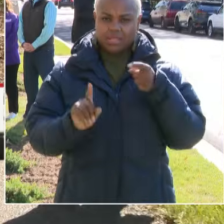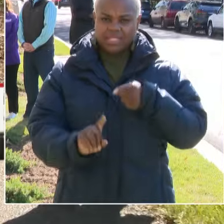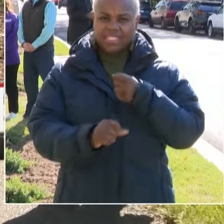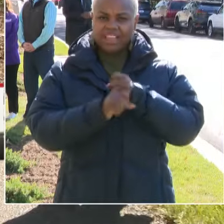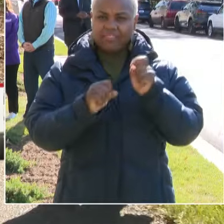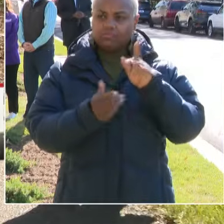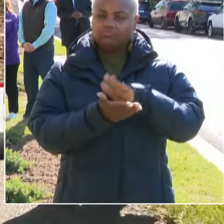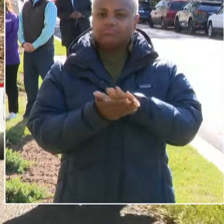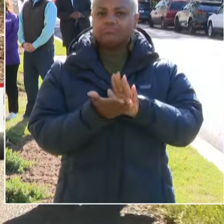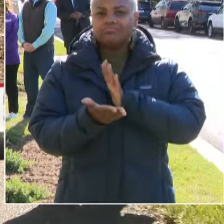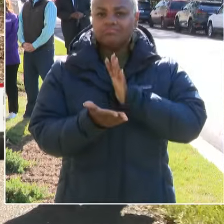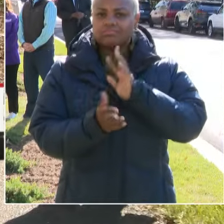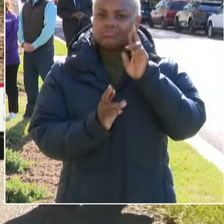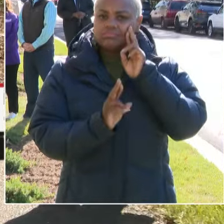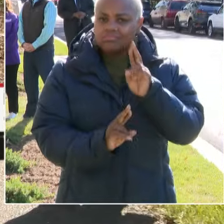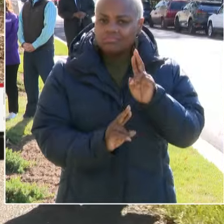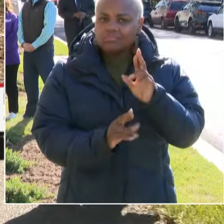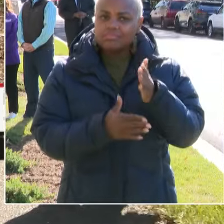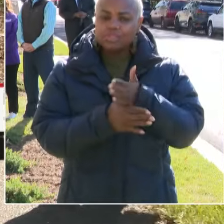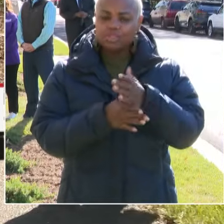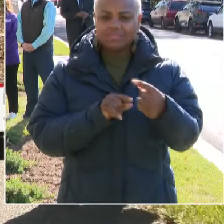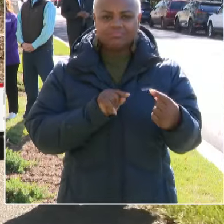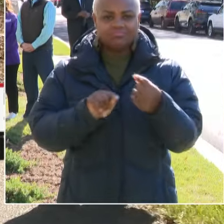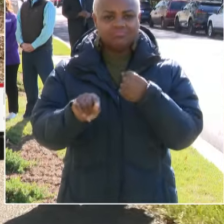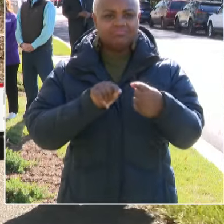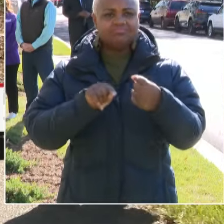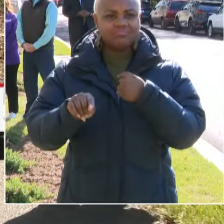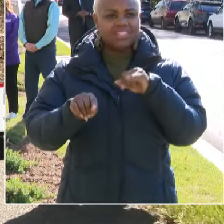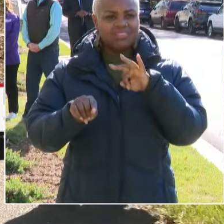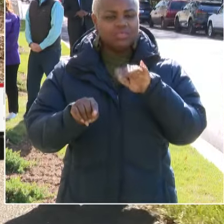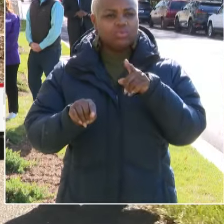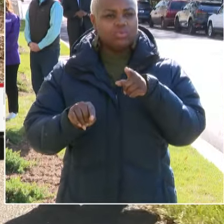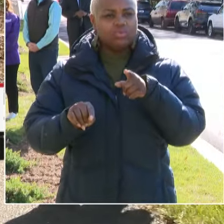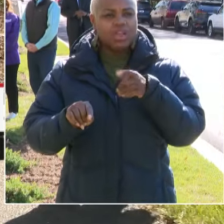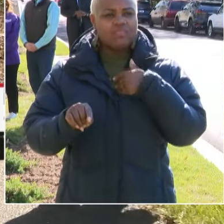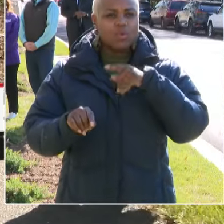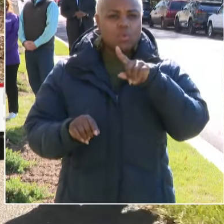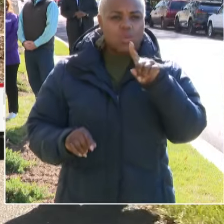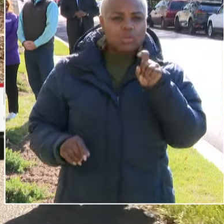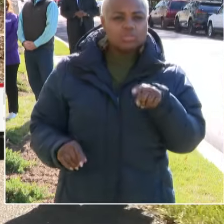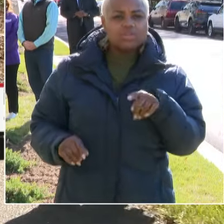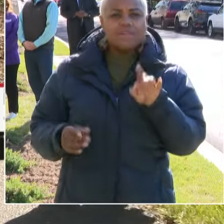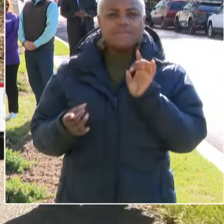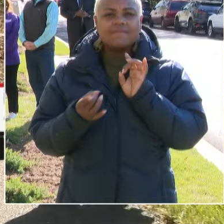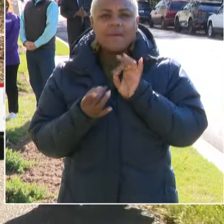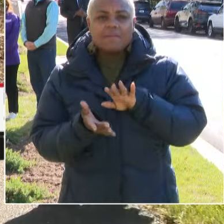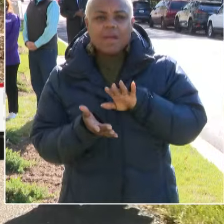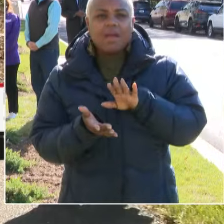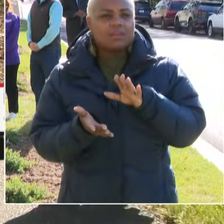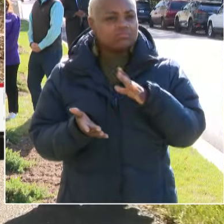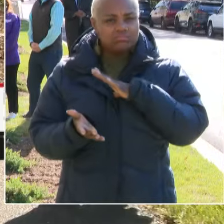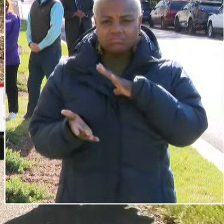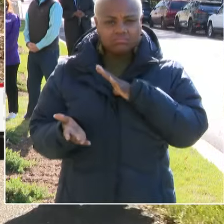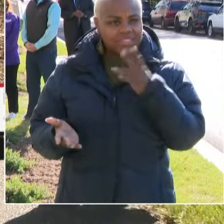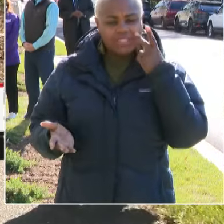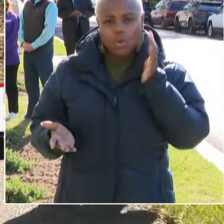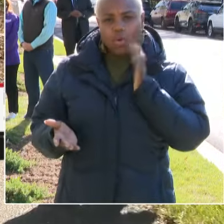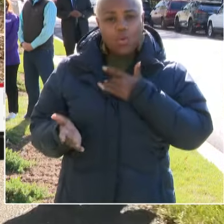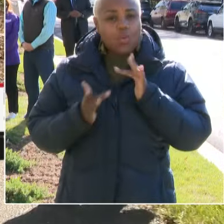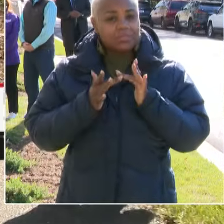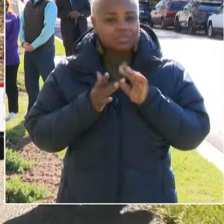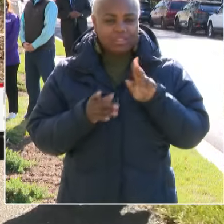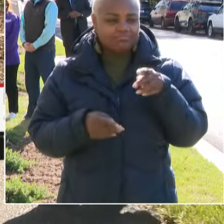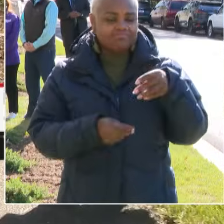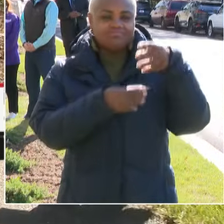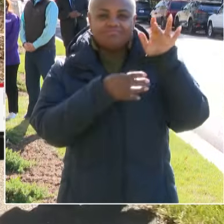in our shared spaces. For anyone with questions or feedback about the project, we encourage you to visit our DDOT website. The